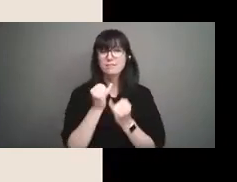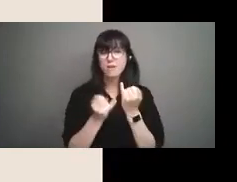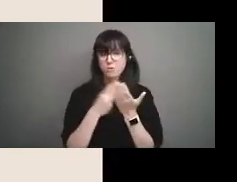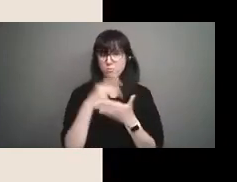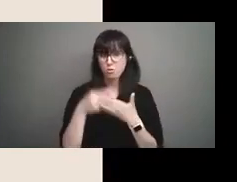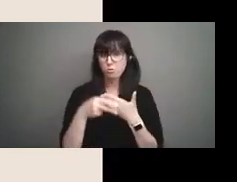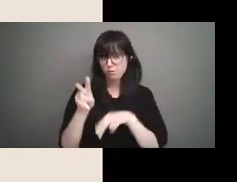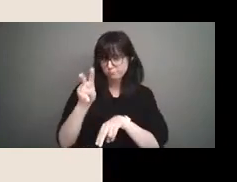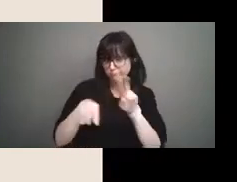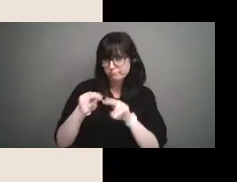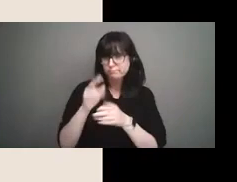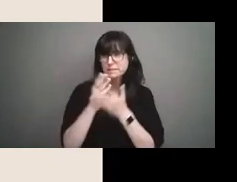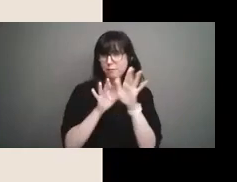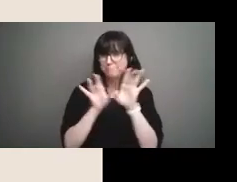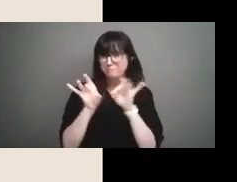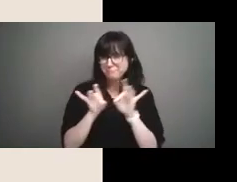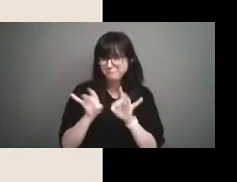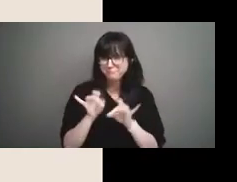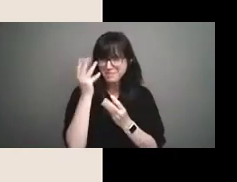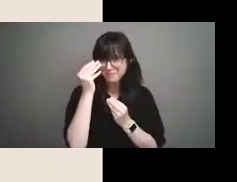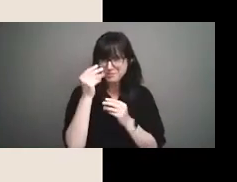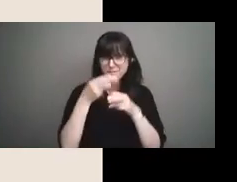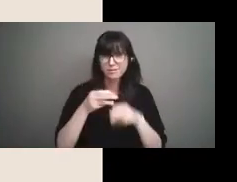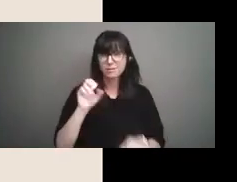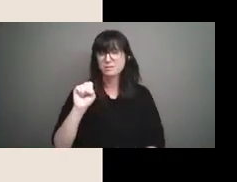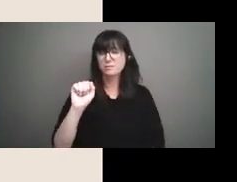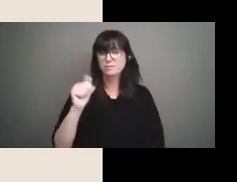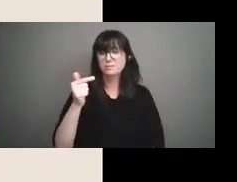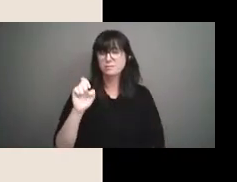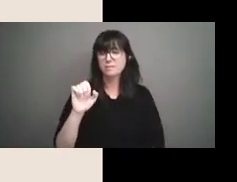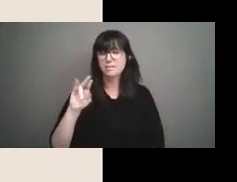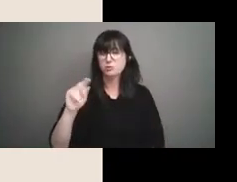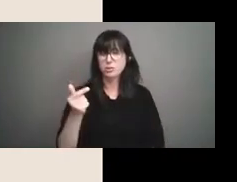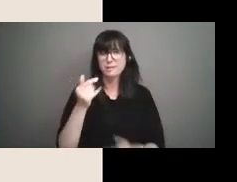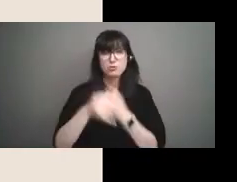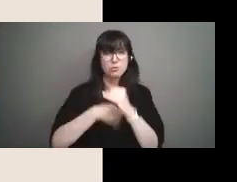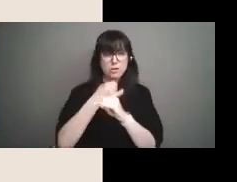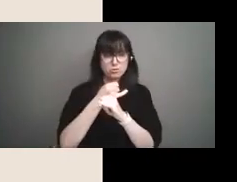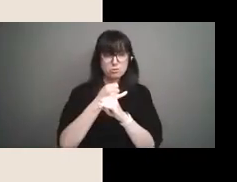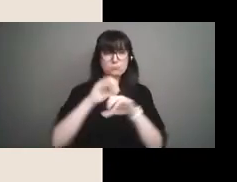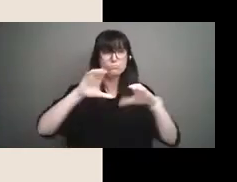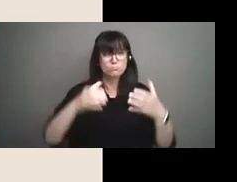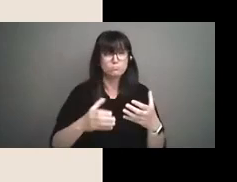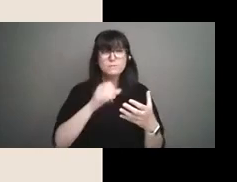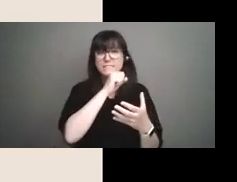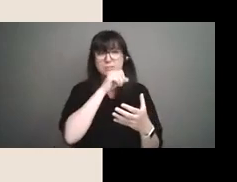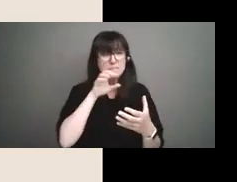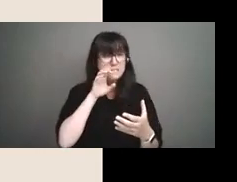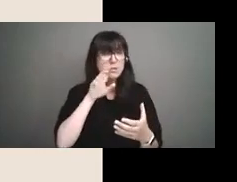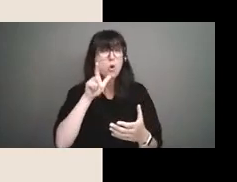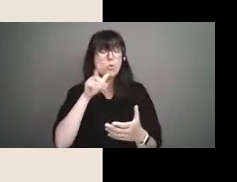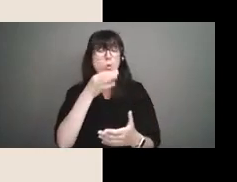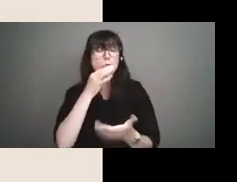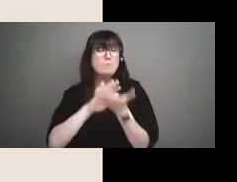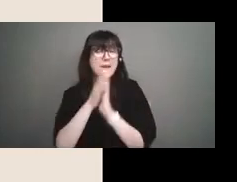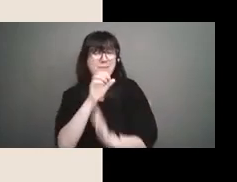at and we used some of their information was Saging International, and they're a community of elders and elders to be who are